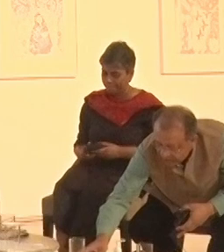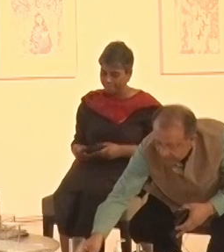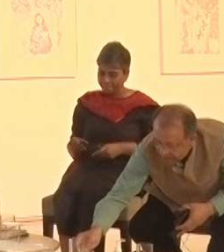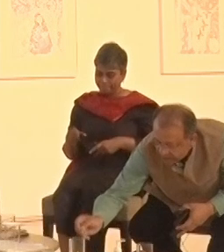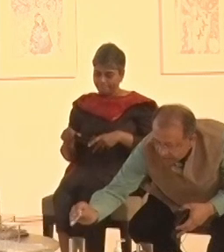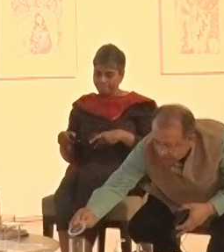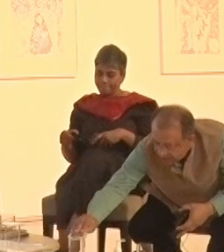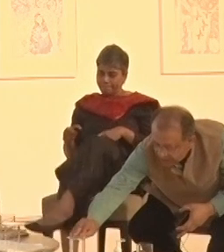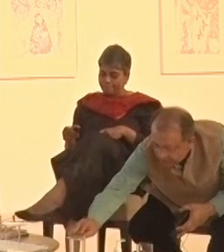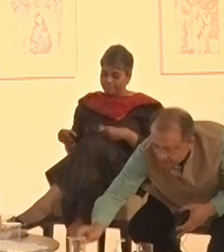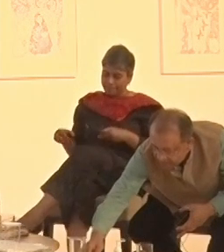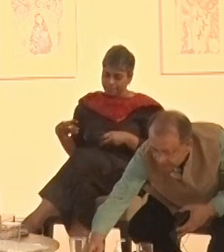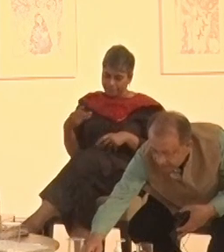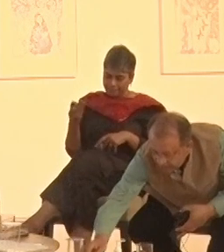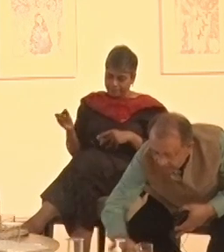Very quickly,